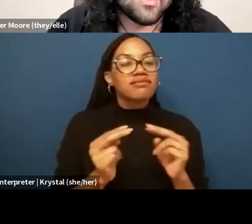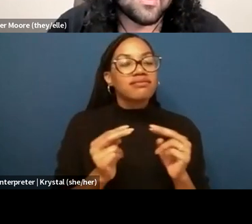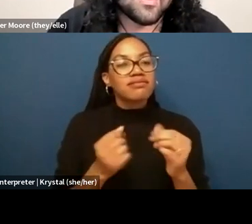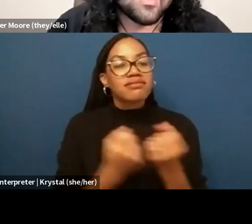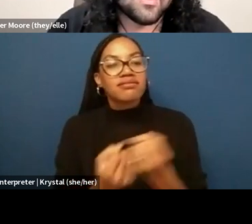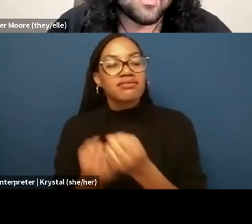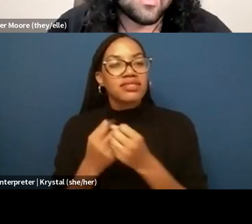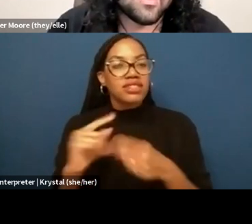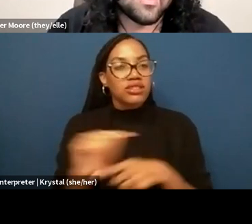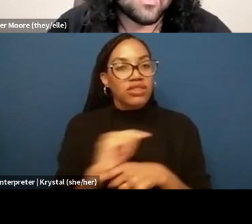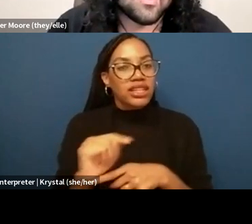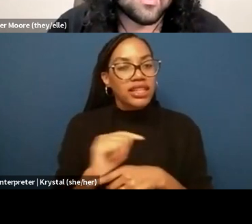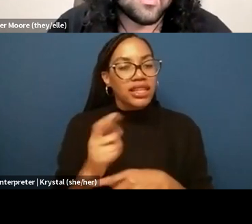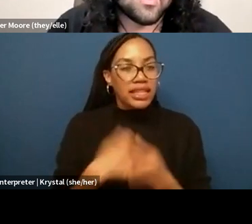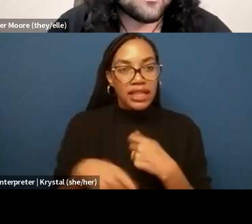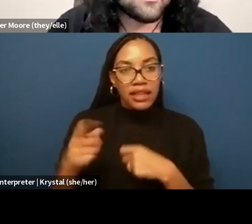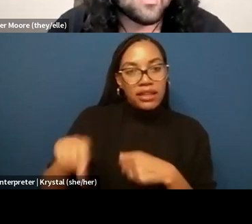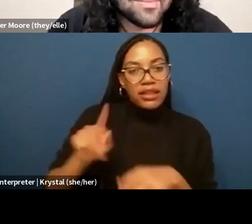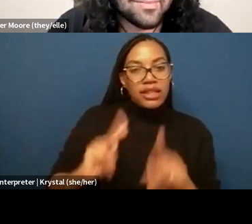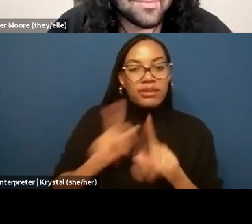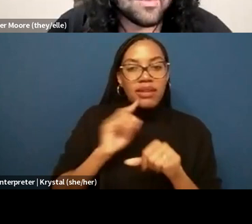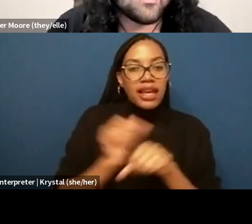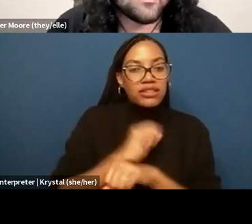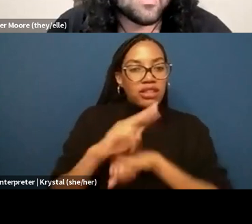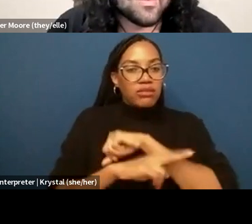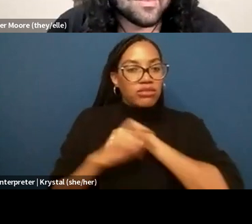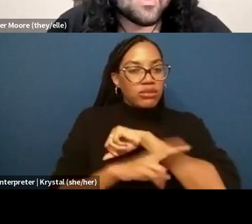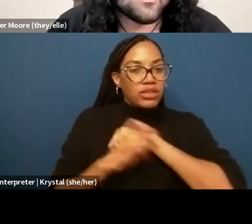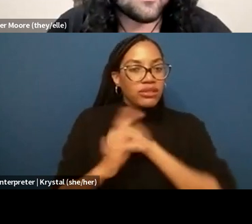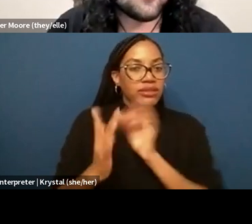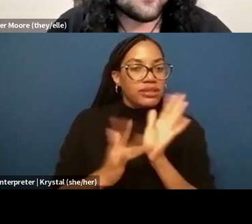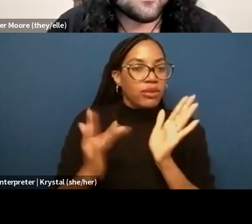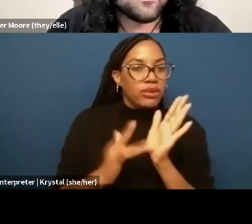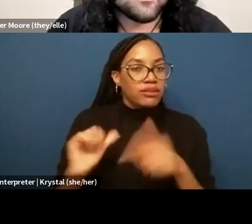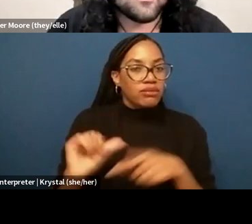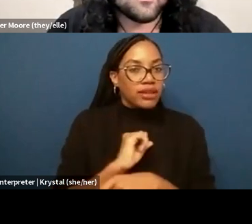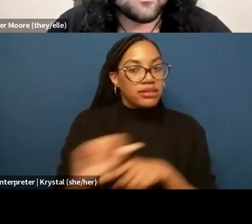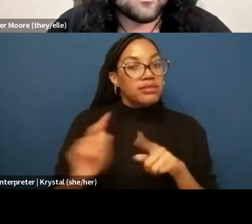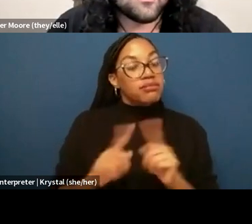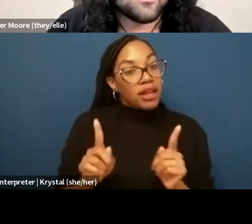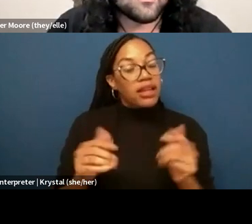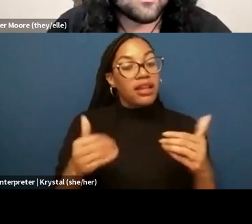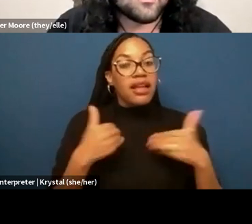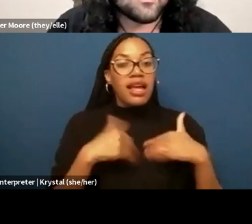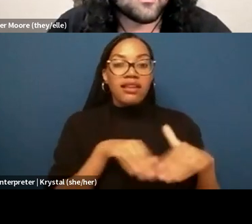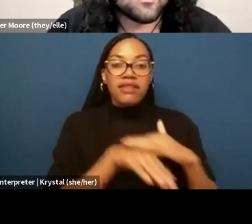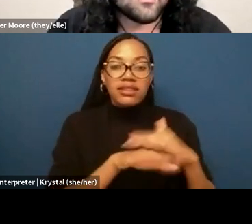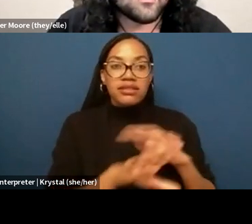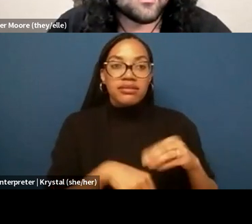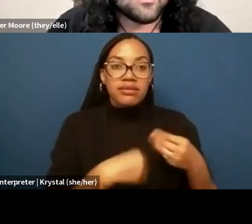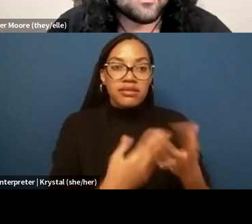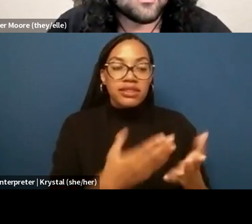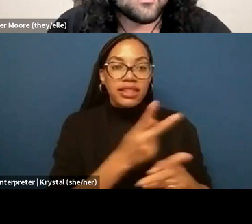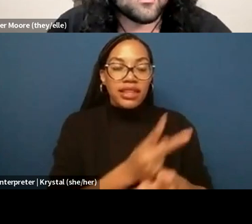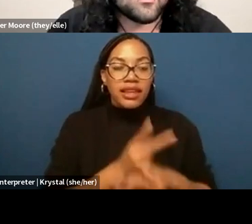simply appropriating and exploiting practices, but have access to the way to deliver with care for